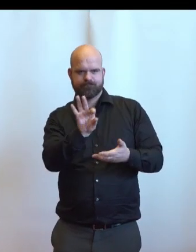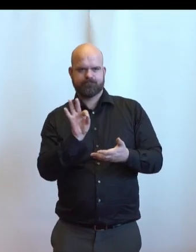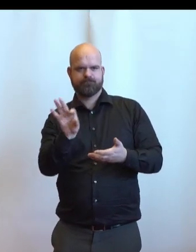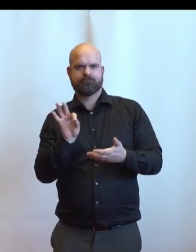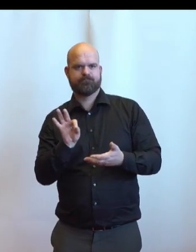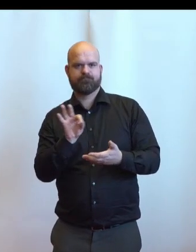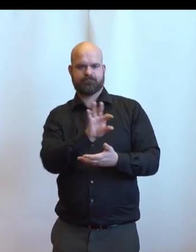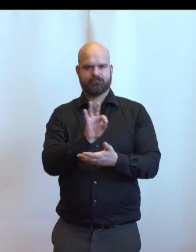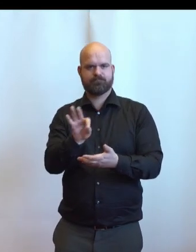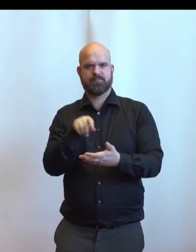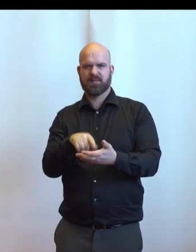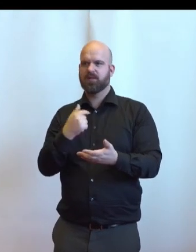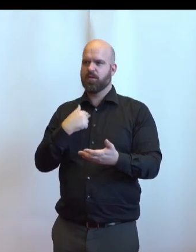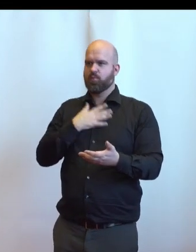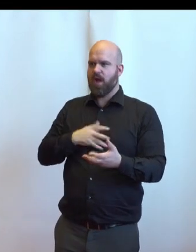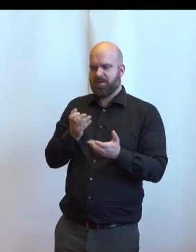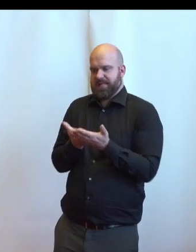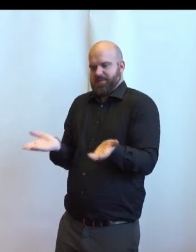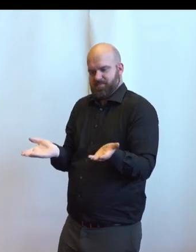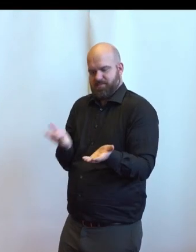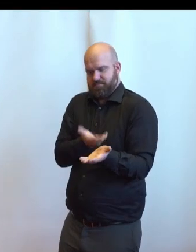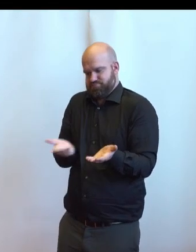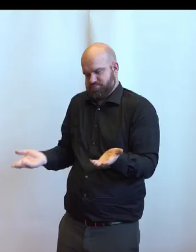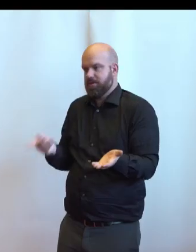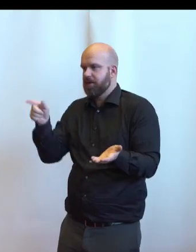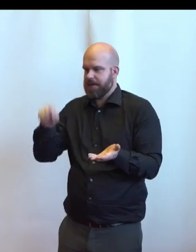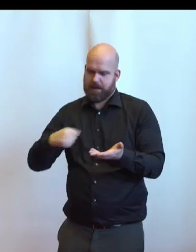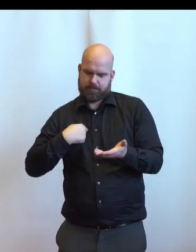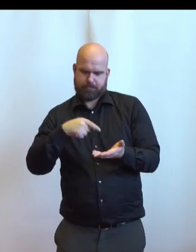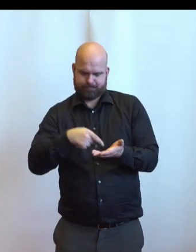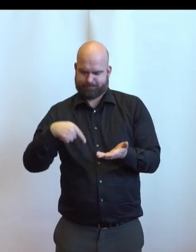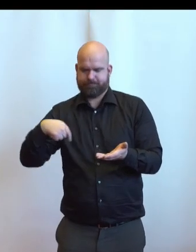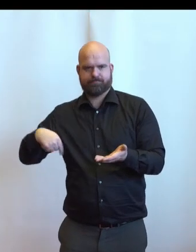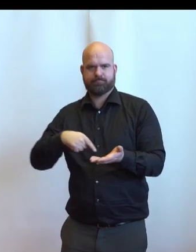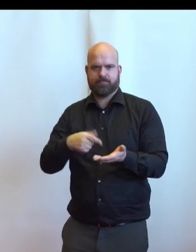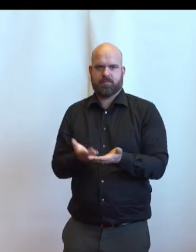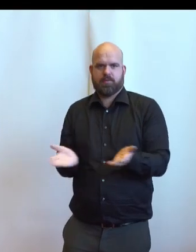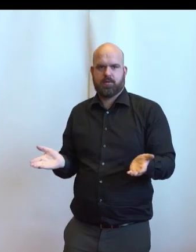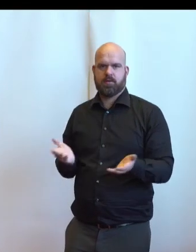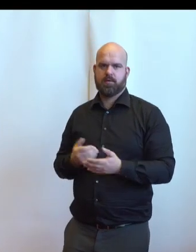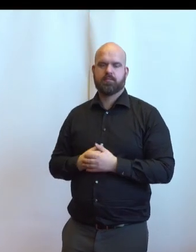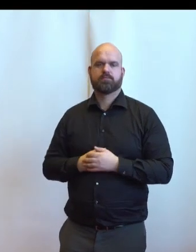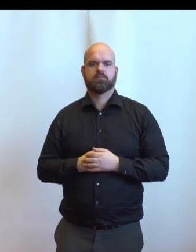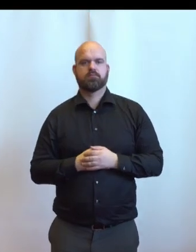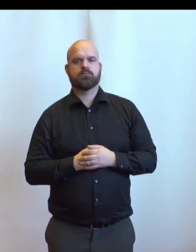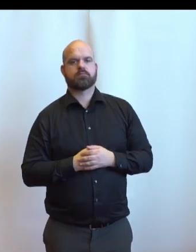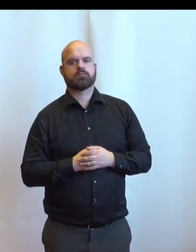currently, and it's ongoing. There's still a lot of work to do. Second thing, in terms of looking at